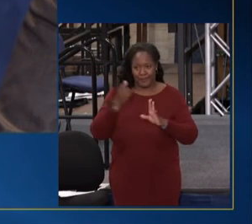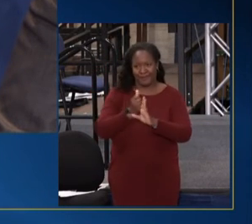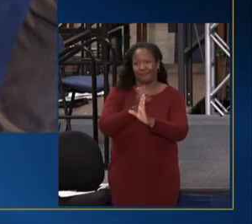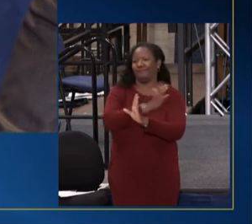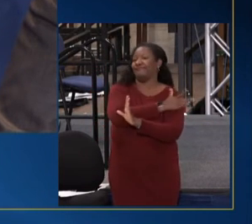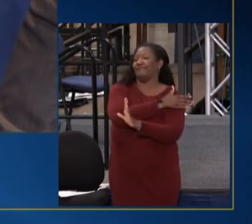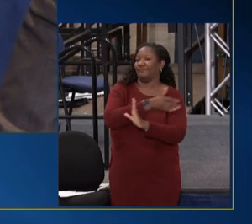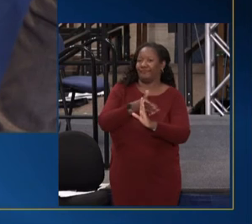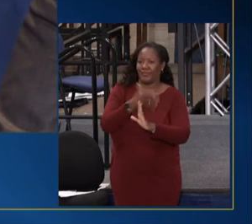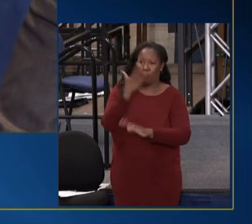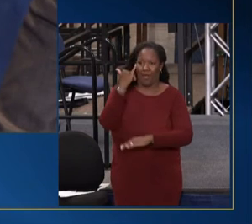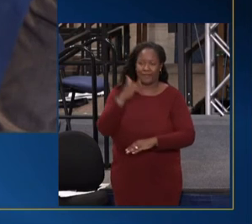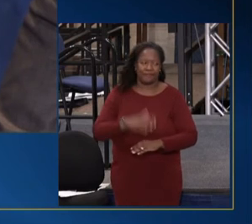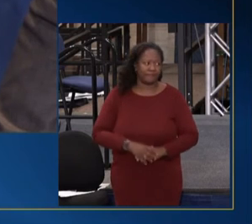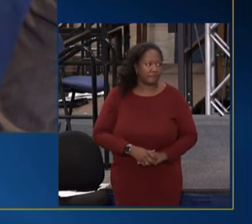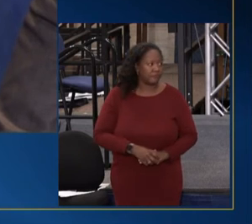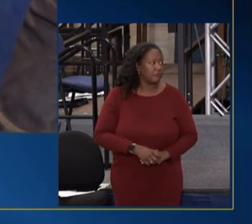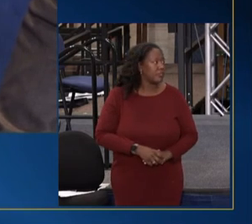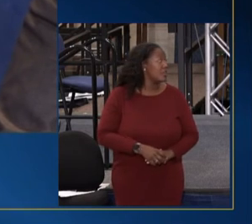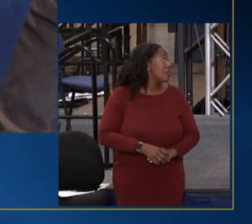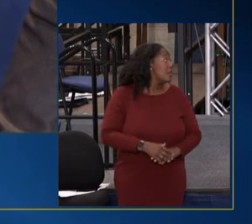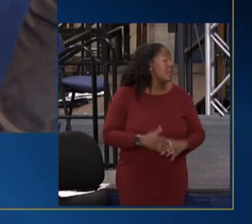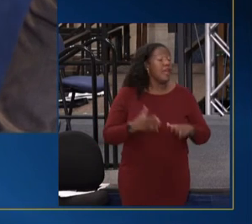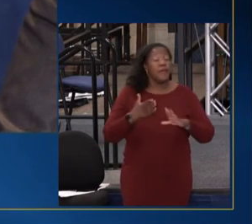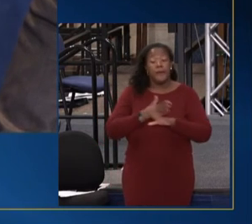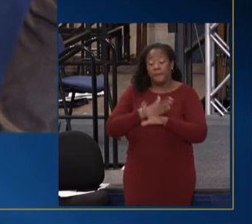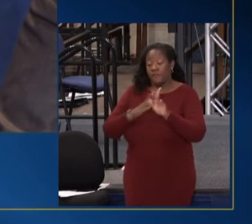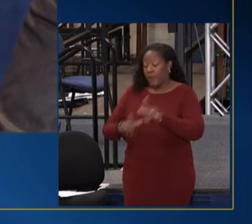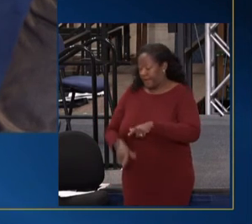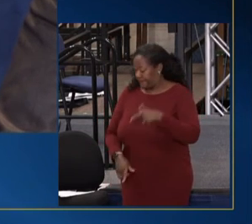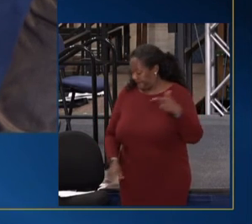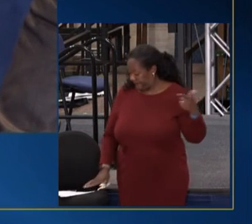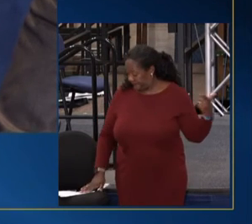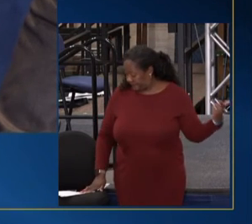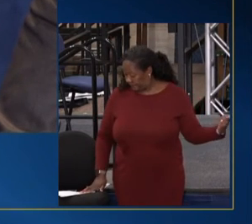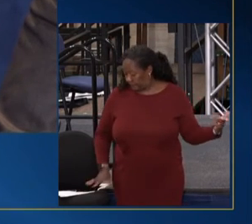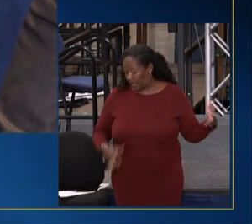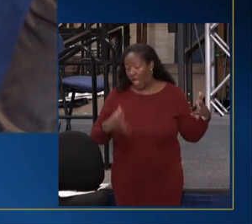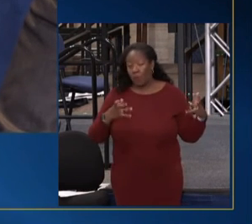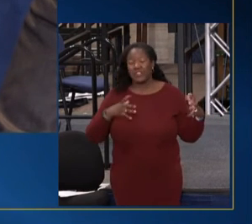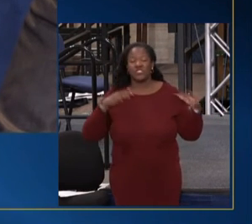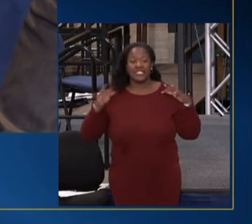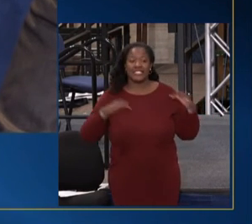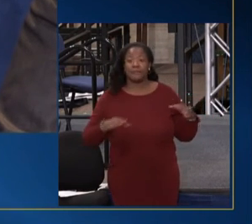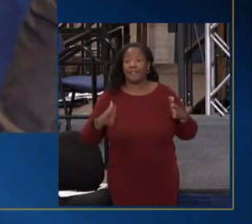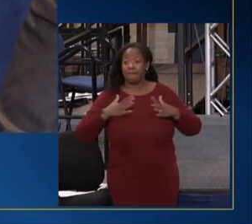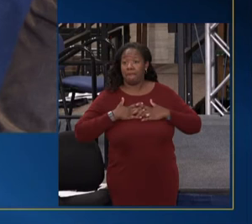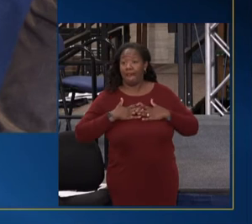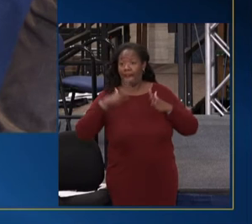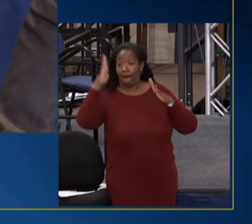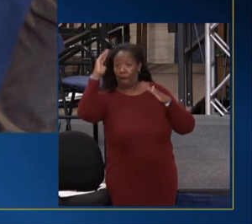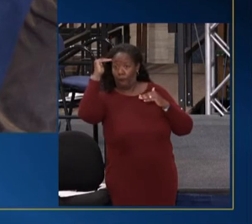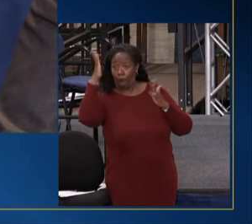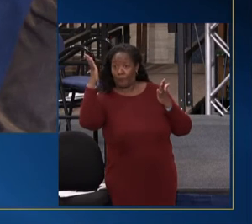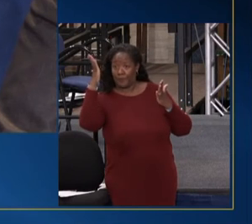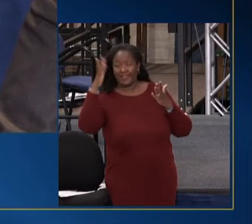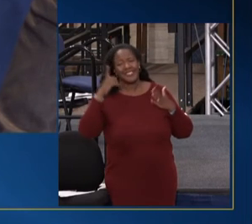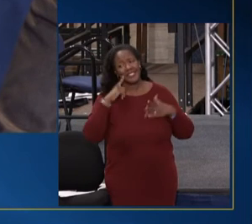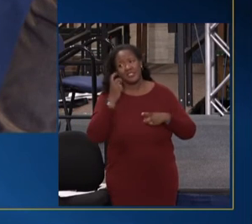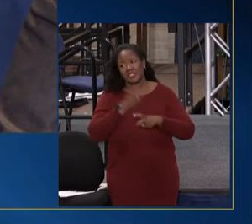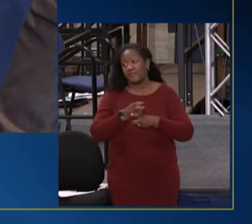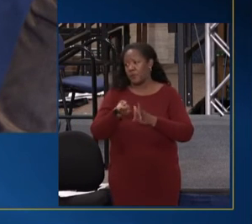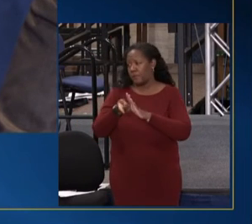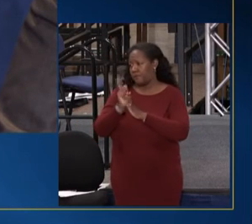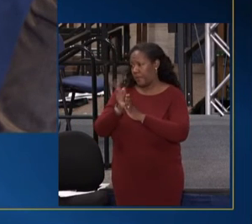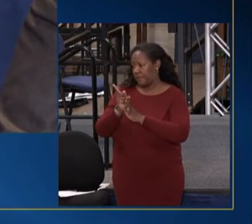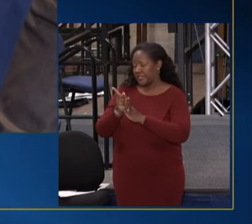to really highlight before I pass it on to our next speaker, just what's bringing me hope in this very, very difficult moment,